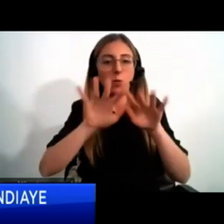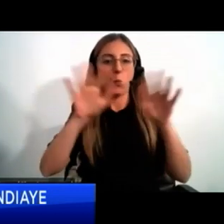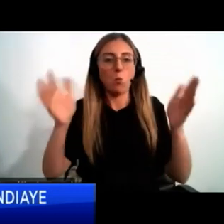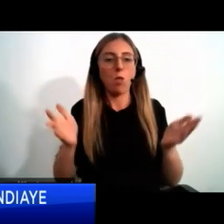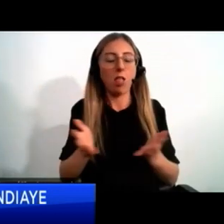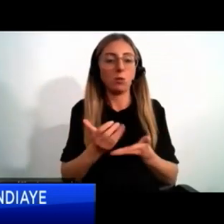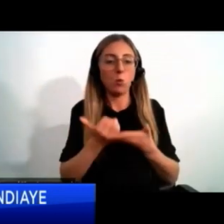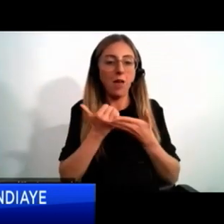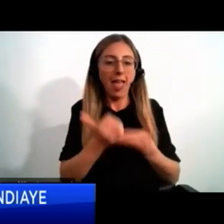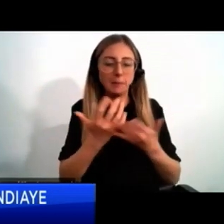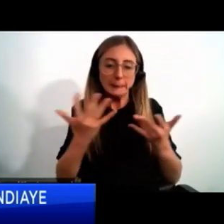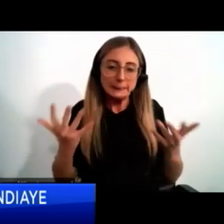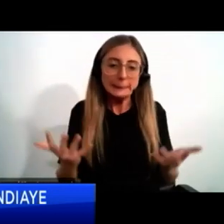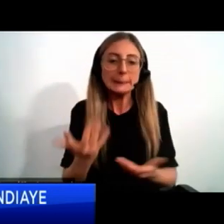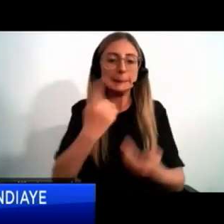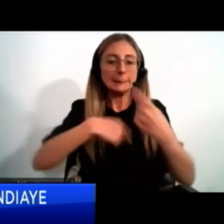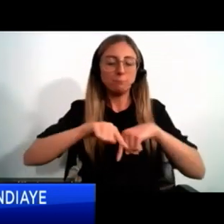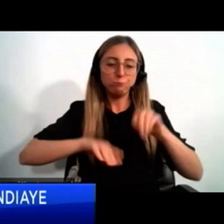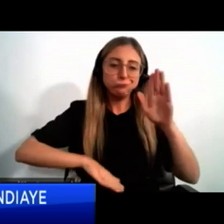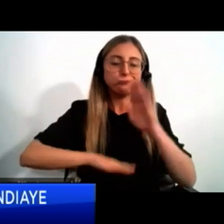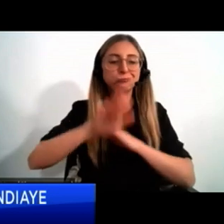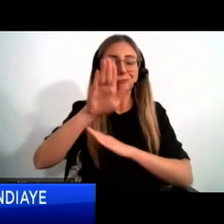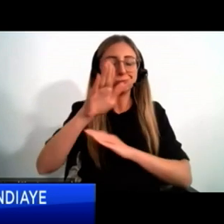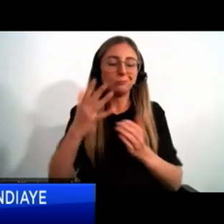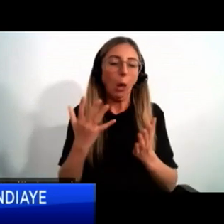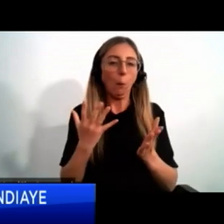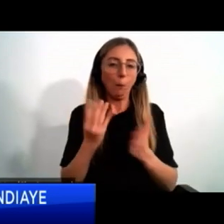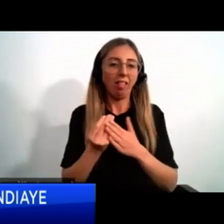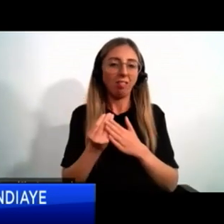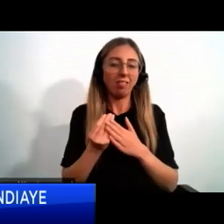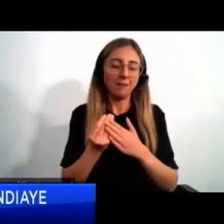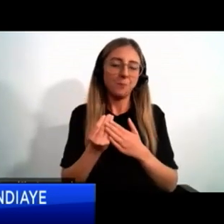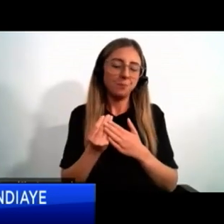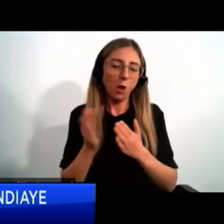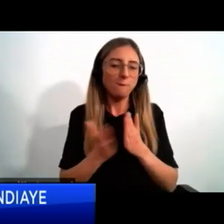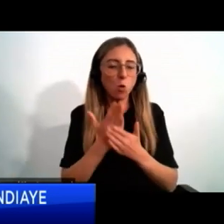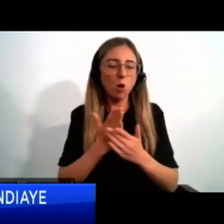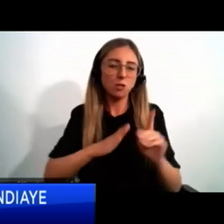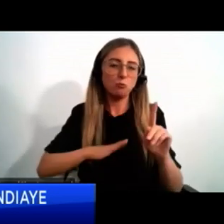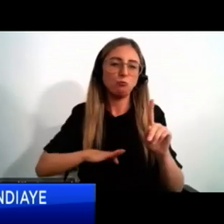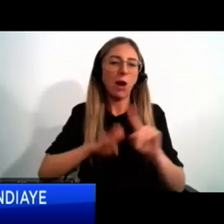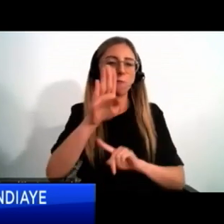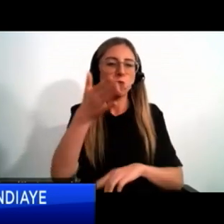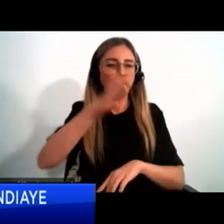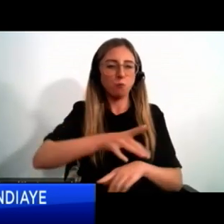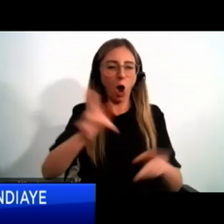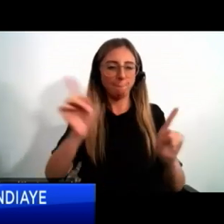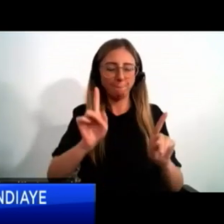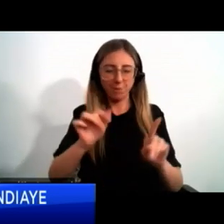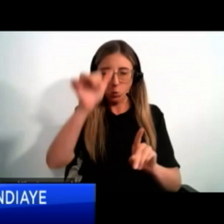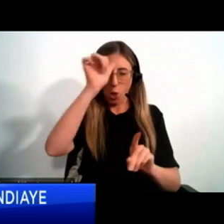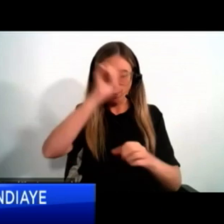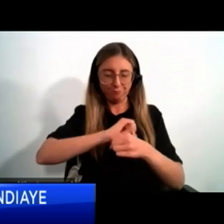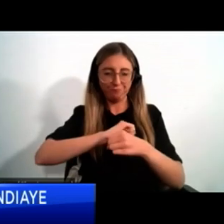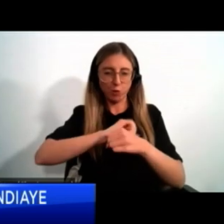continent and help to push our continent further along the road, including, of course, recovery from the pandemic.